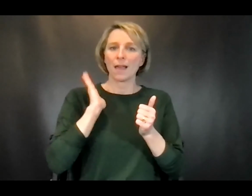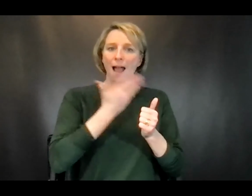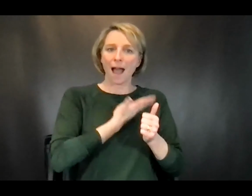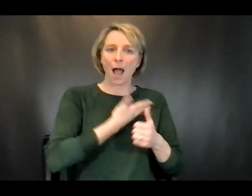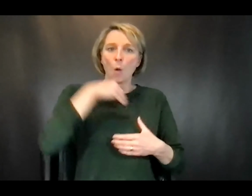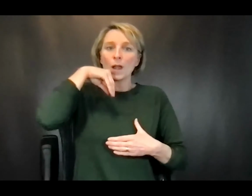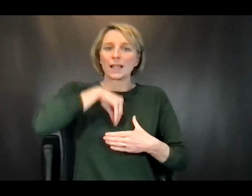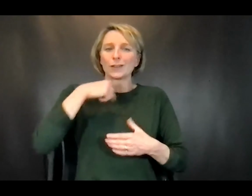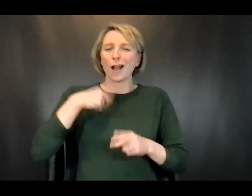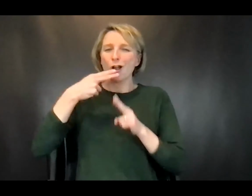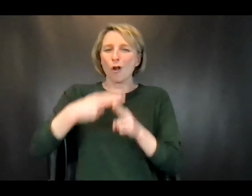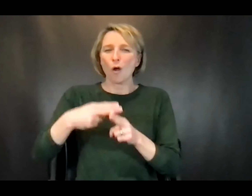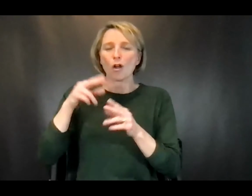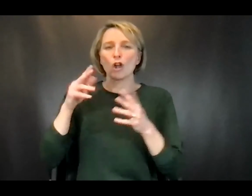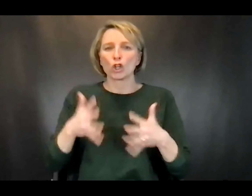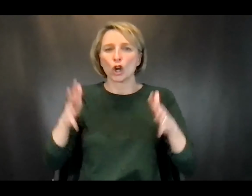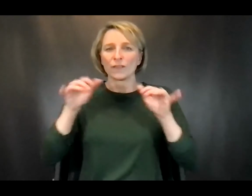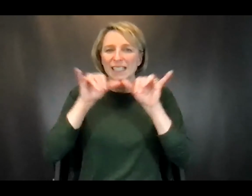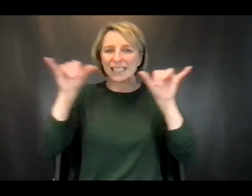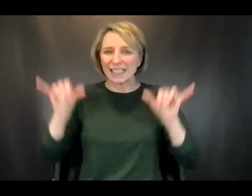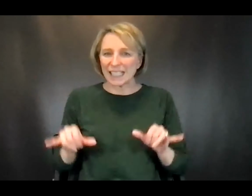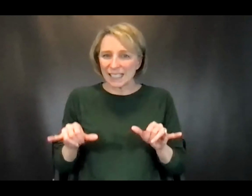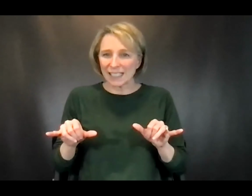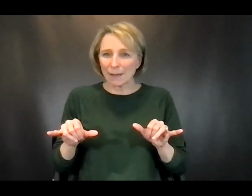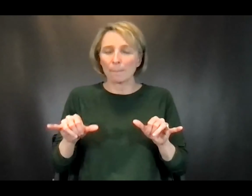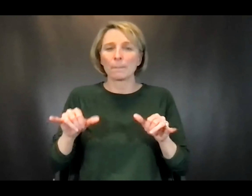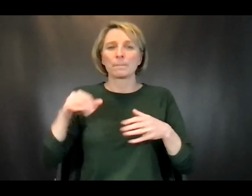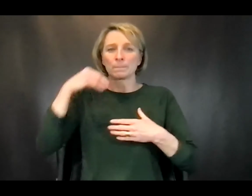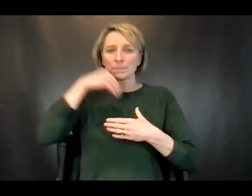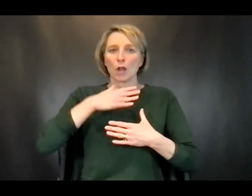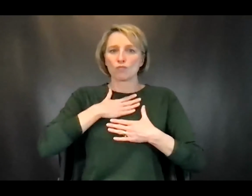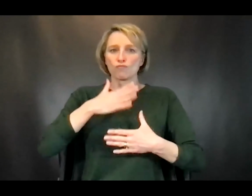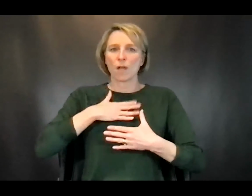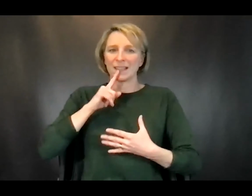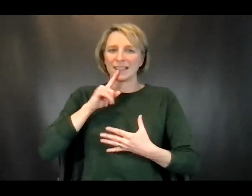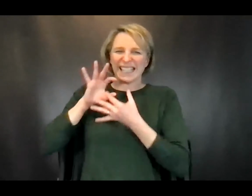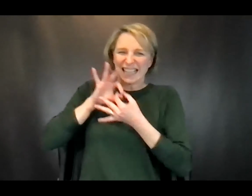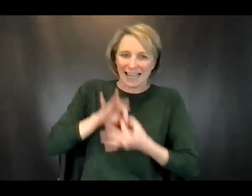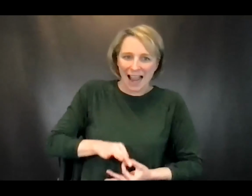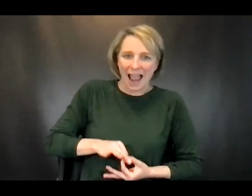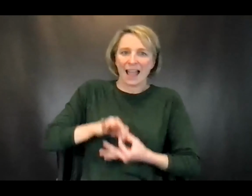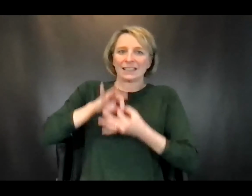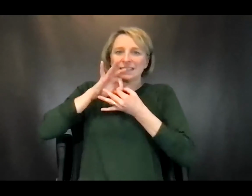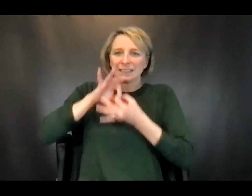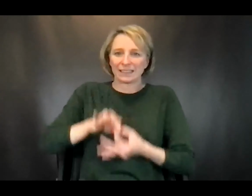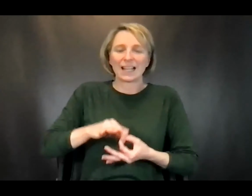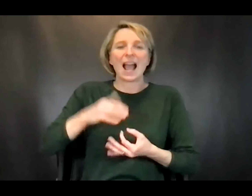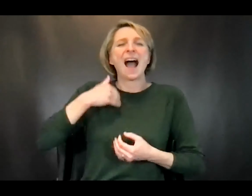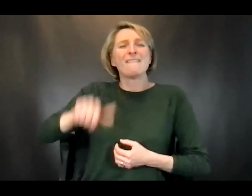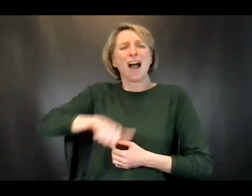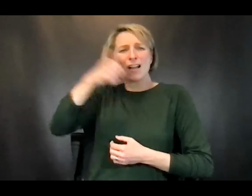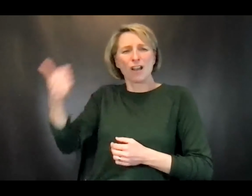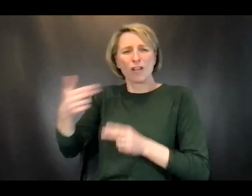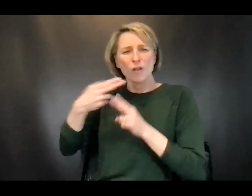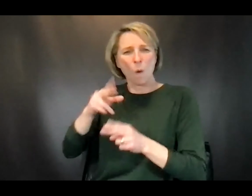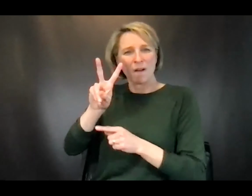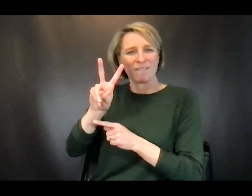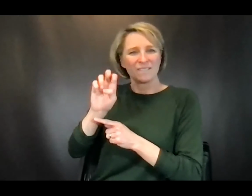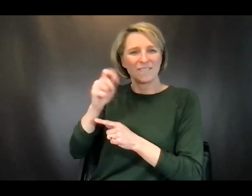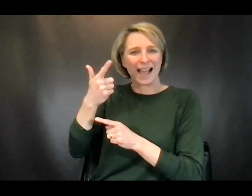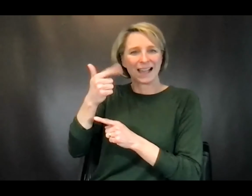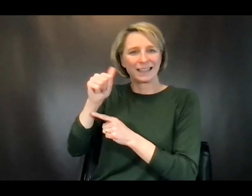nervous system. There's also a vagus nerve, but we're not going to get into that. That's kind of too big for what we're